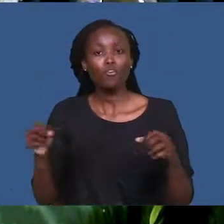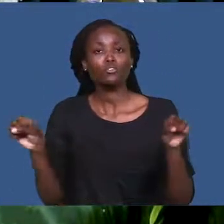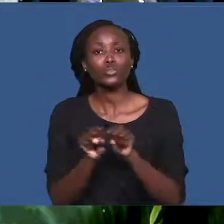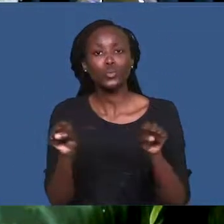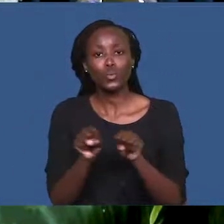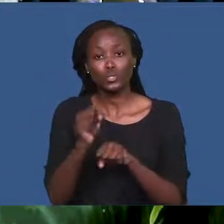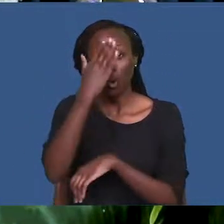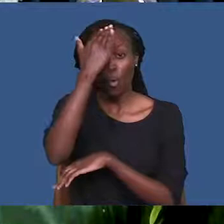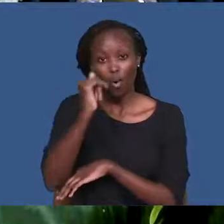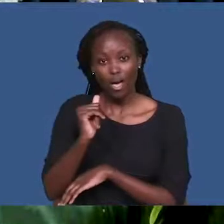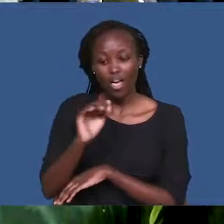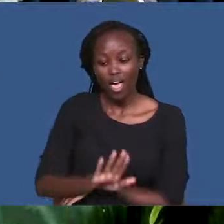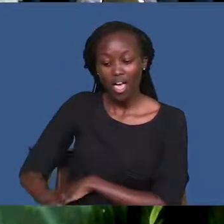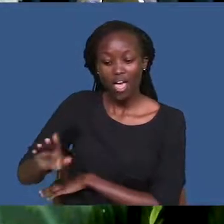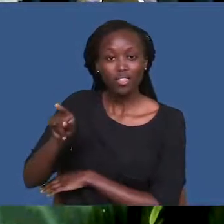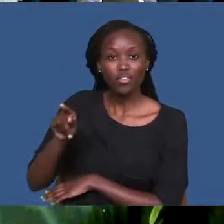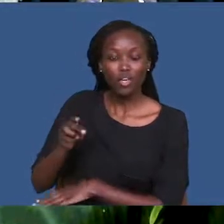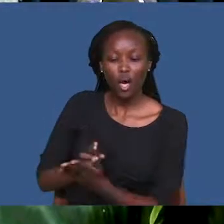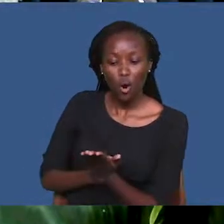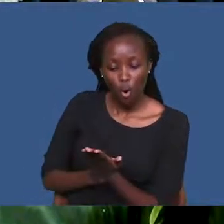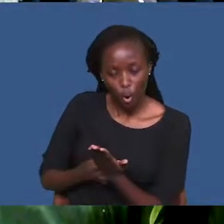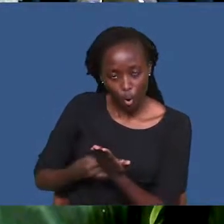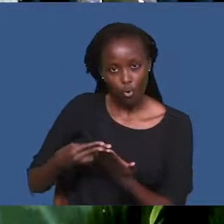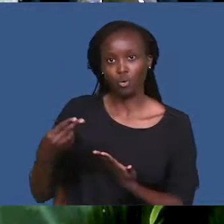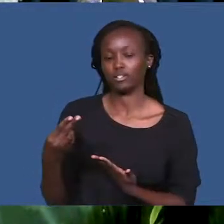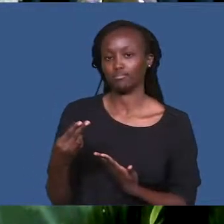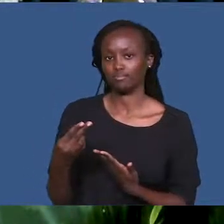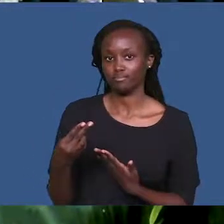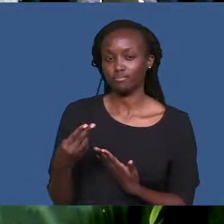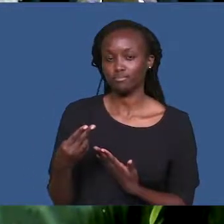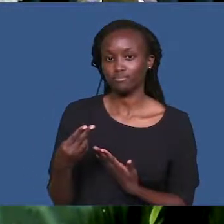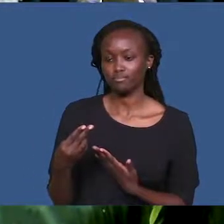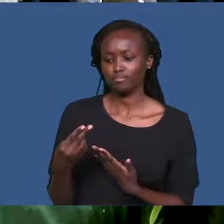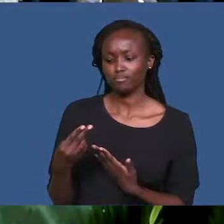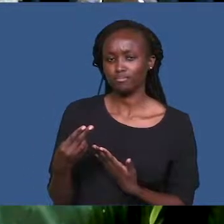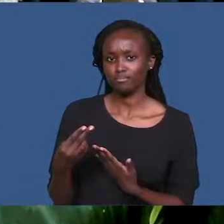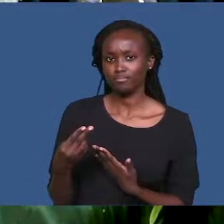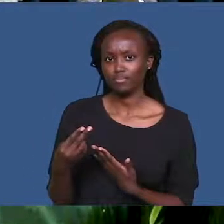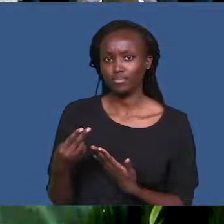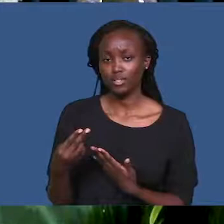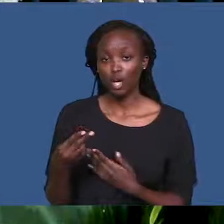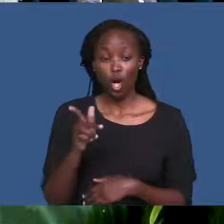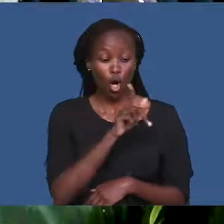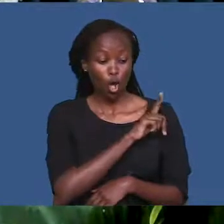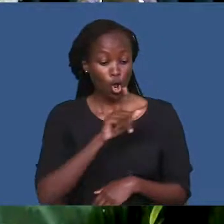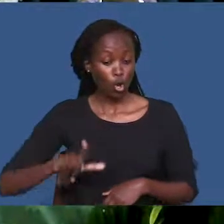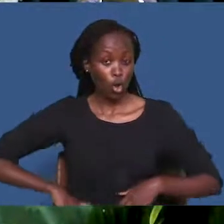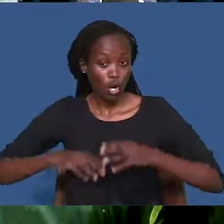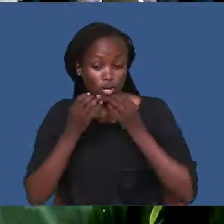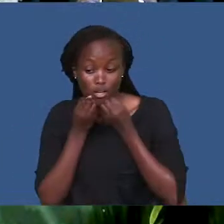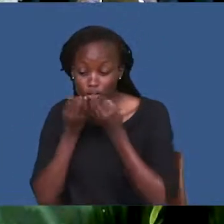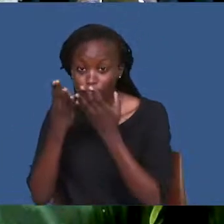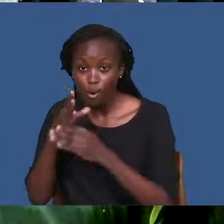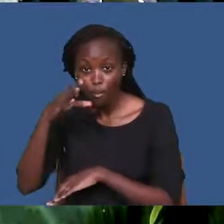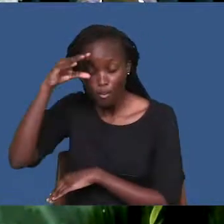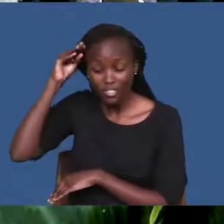for where you are standing is holy ground. The Lord told Moses